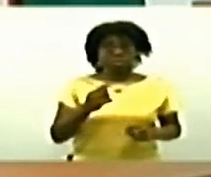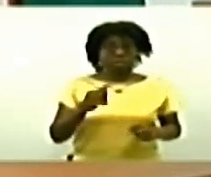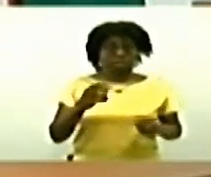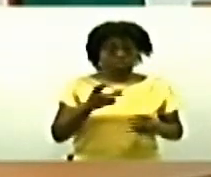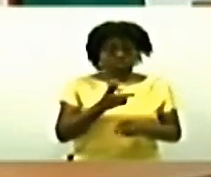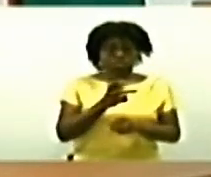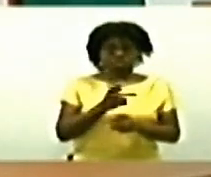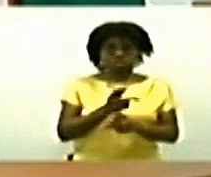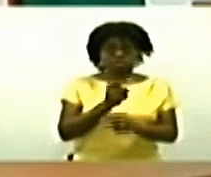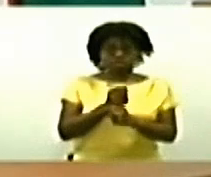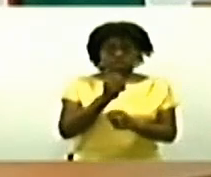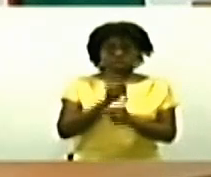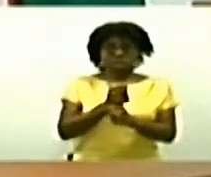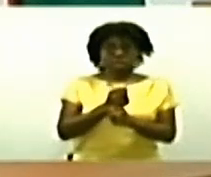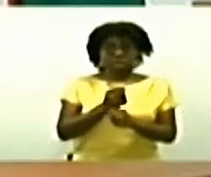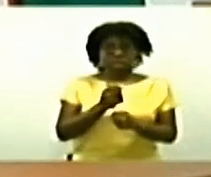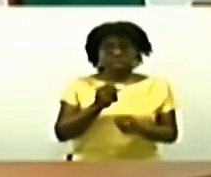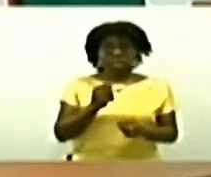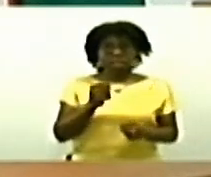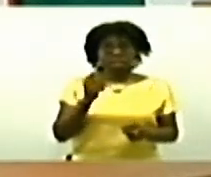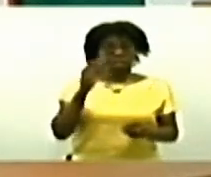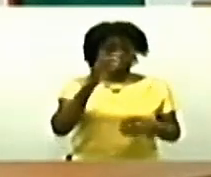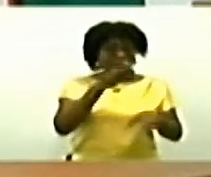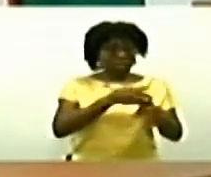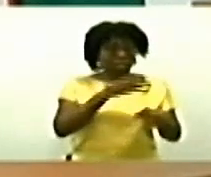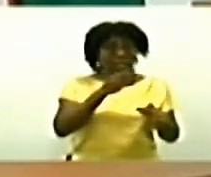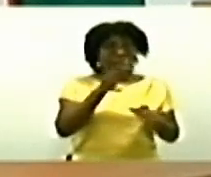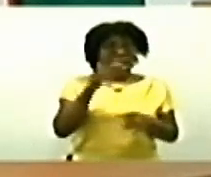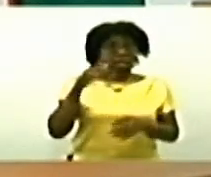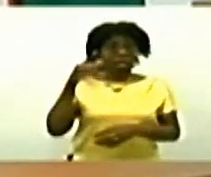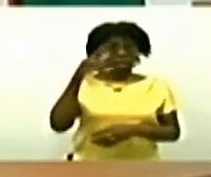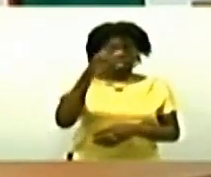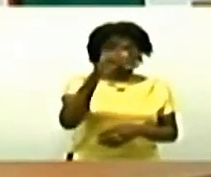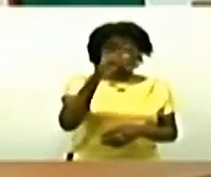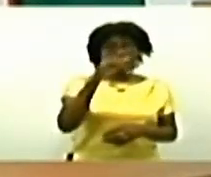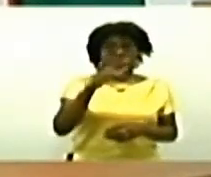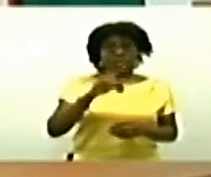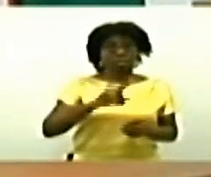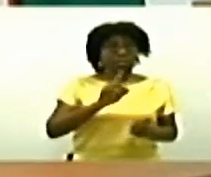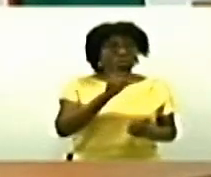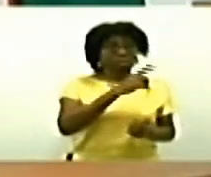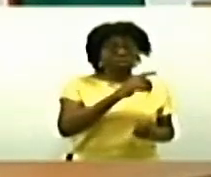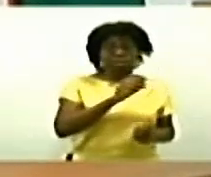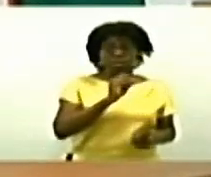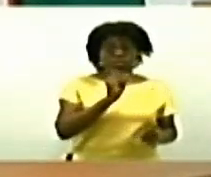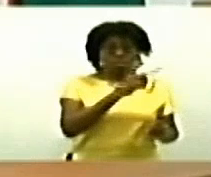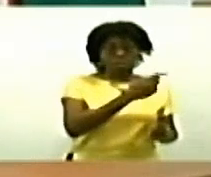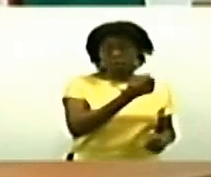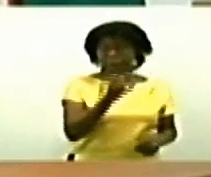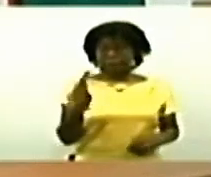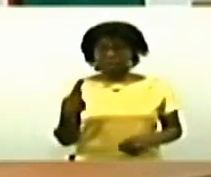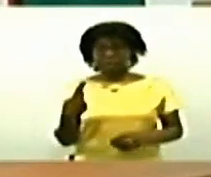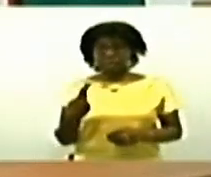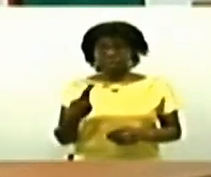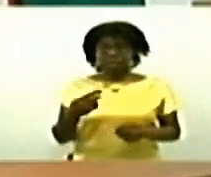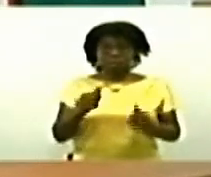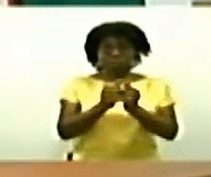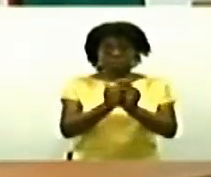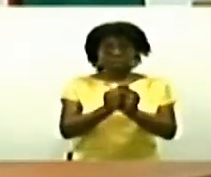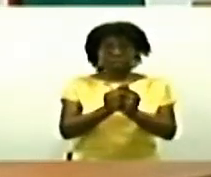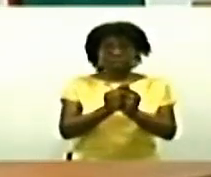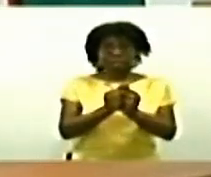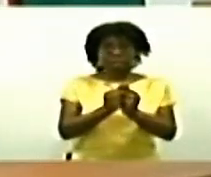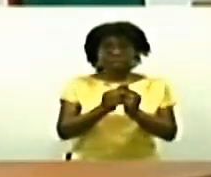truck that was booted at the airport went away and came back with